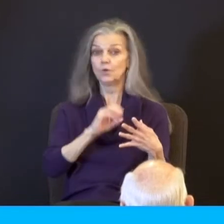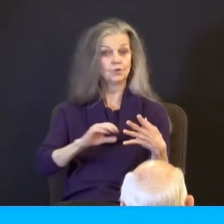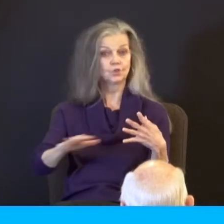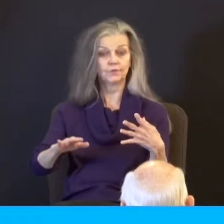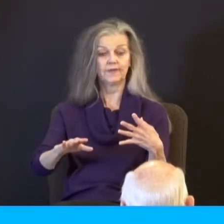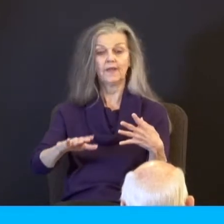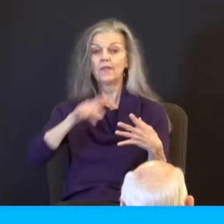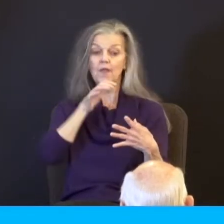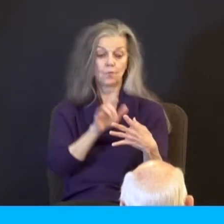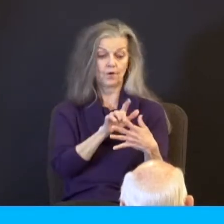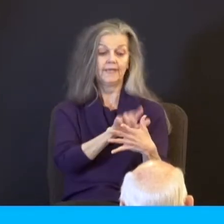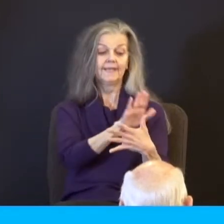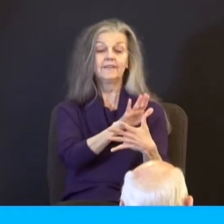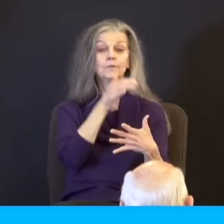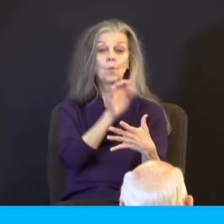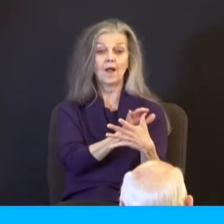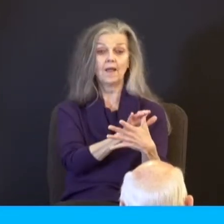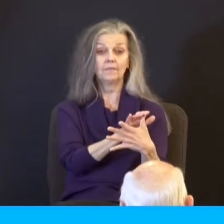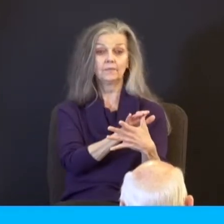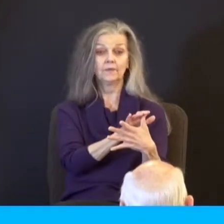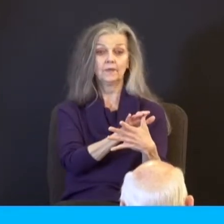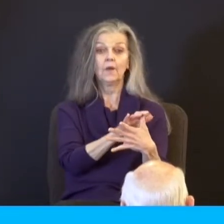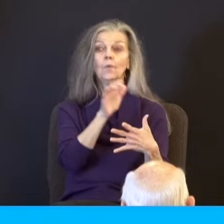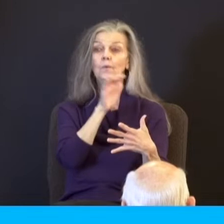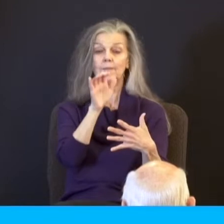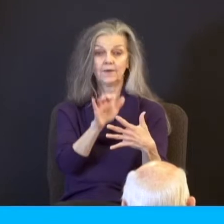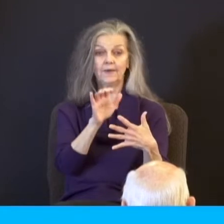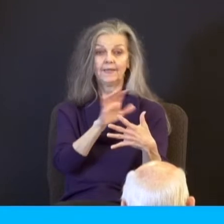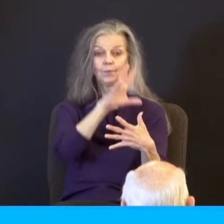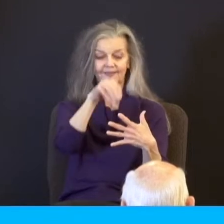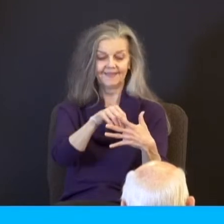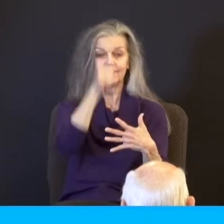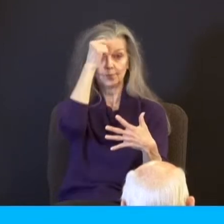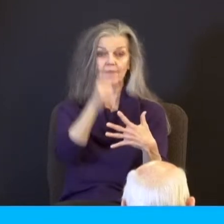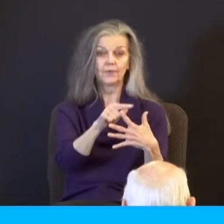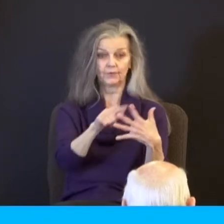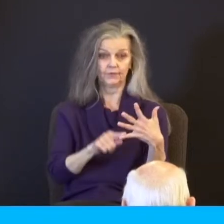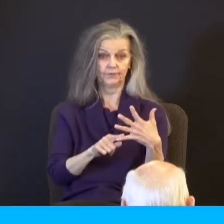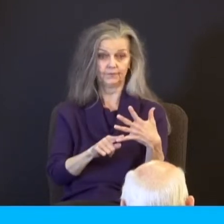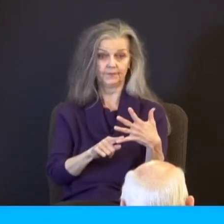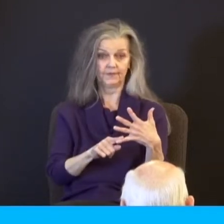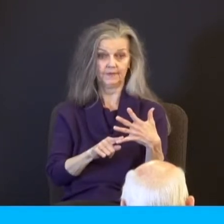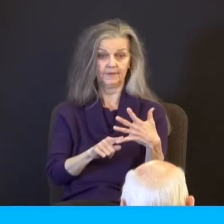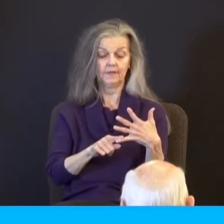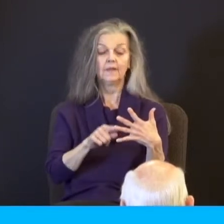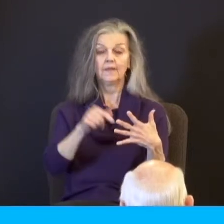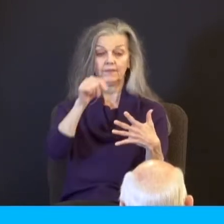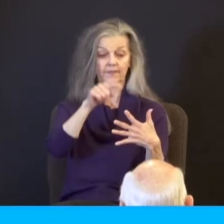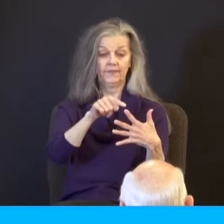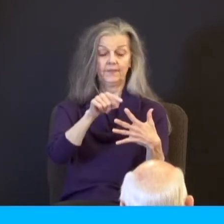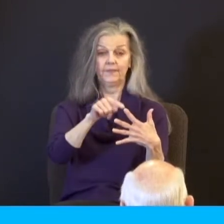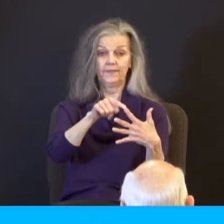wife of the dead shall not marry without unto a stranger. 25:5, her husband's brother shall go in